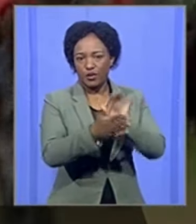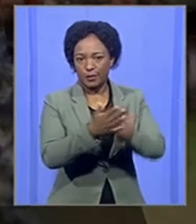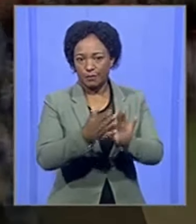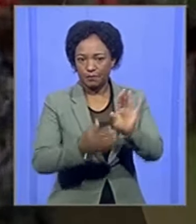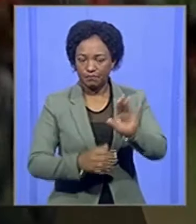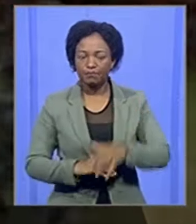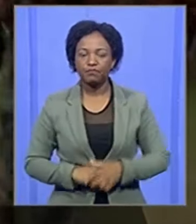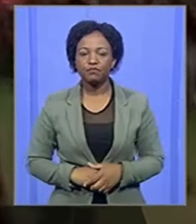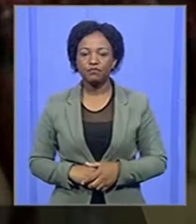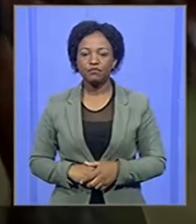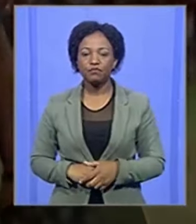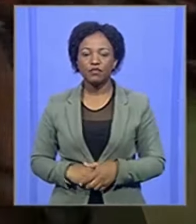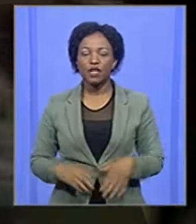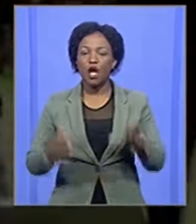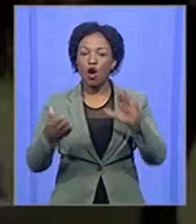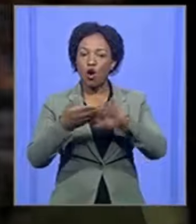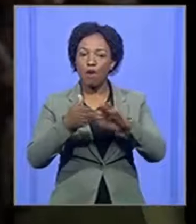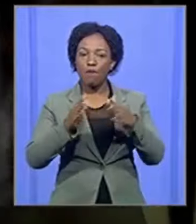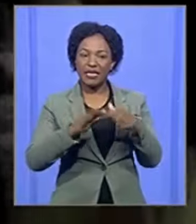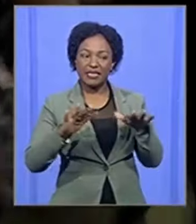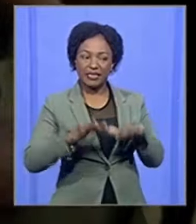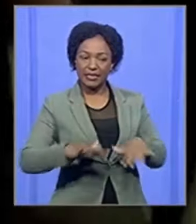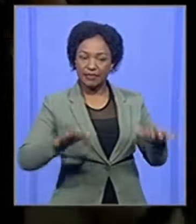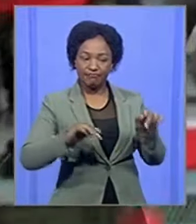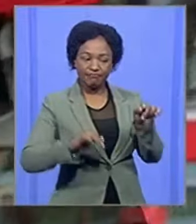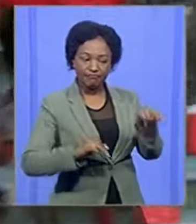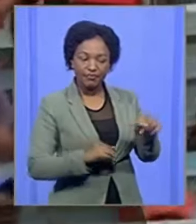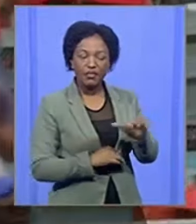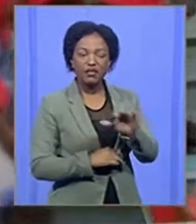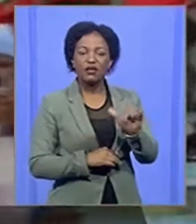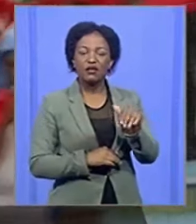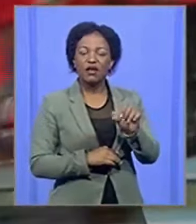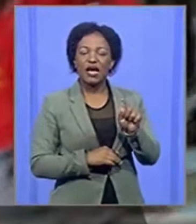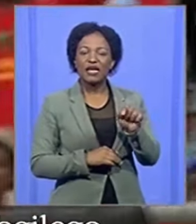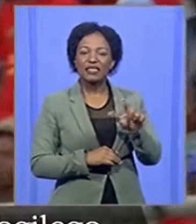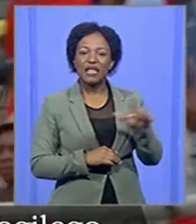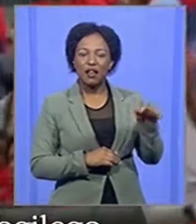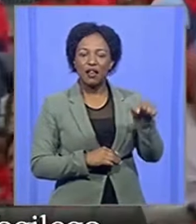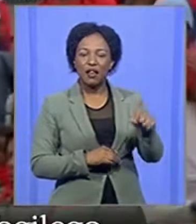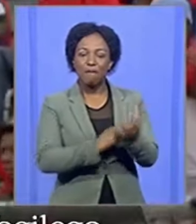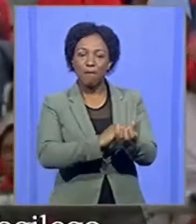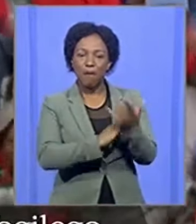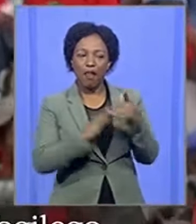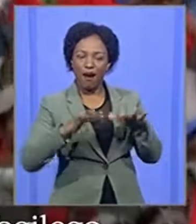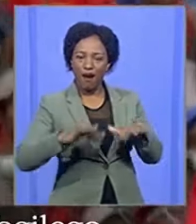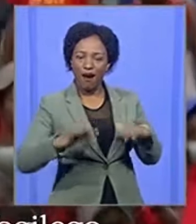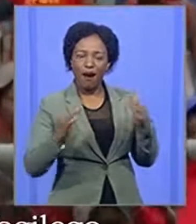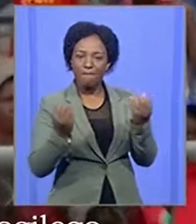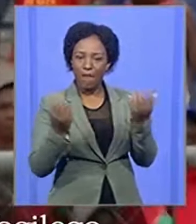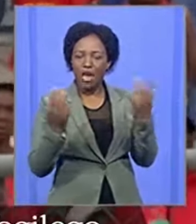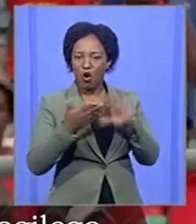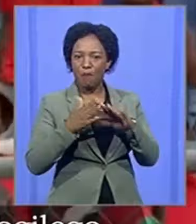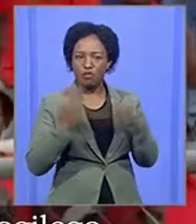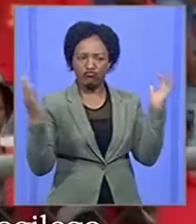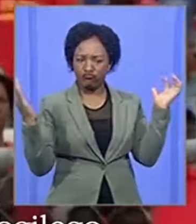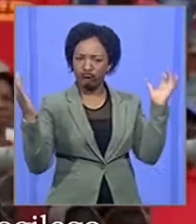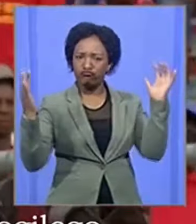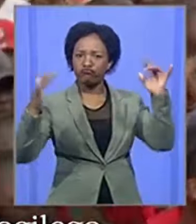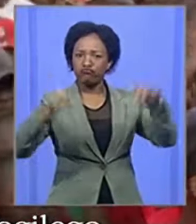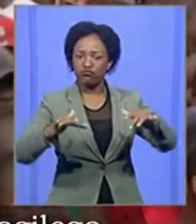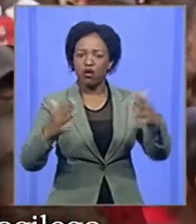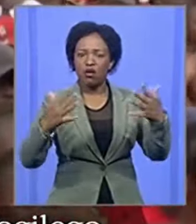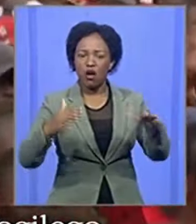Badudi ba Castile ba tlhwele ba tšwele ka makatana mane lepatlelong la dipapadi la ga Mashego ka Mpumalanga. Bontši bja bona ba sa tlhobaetšwa ke